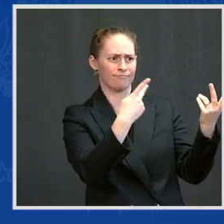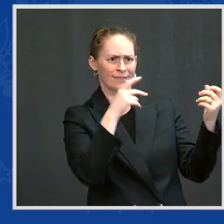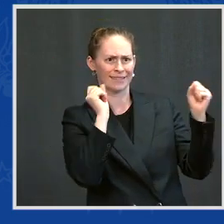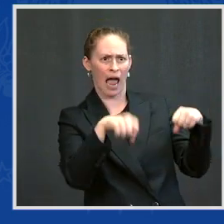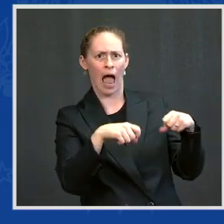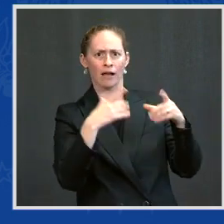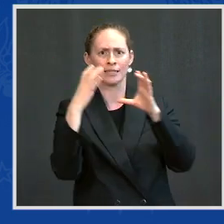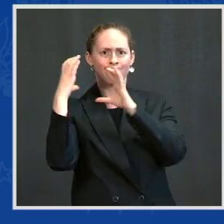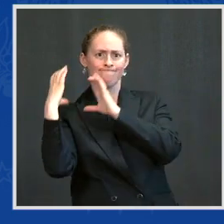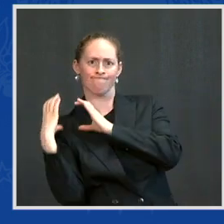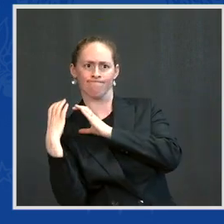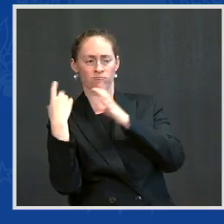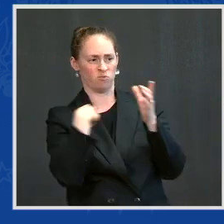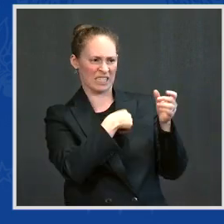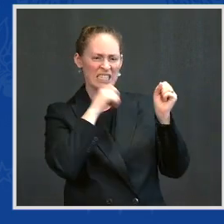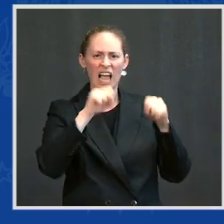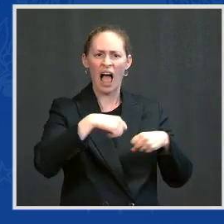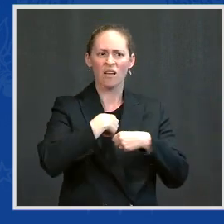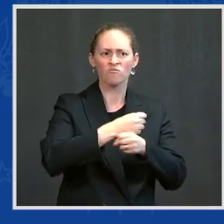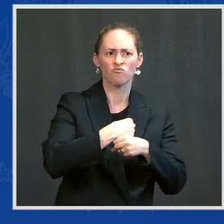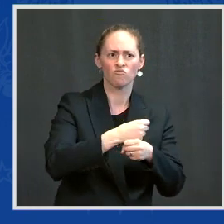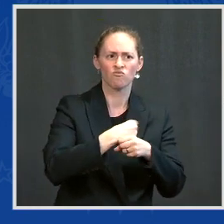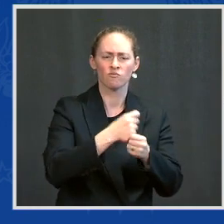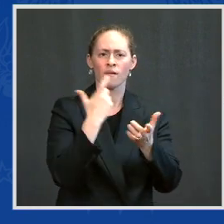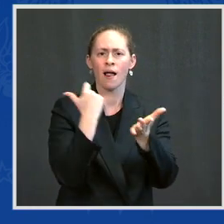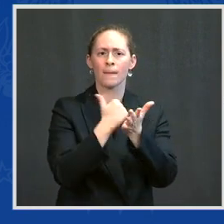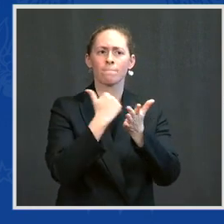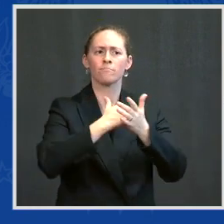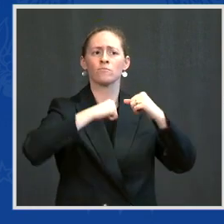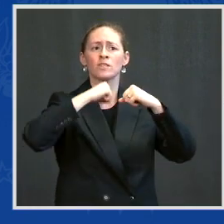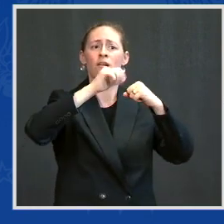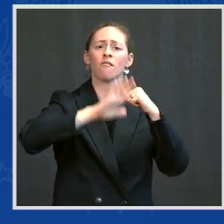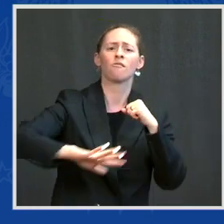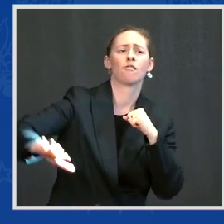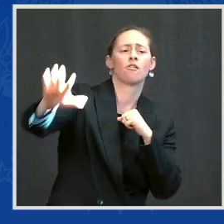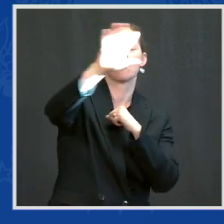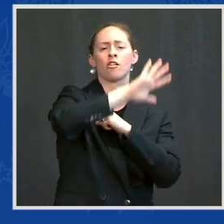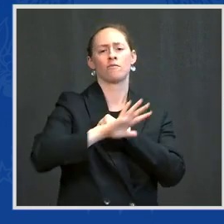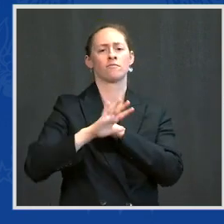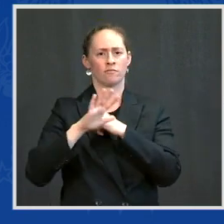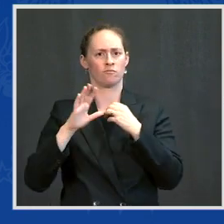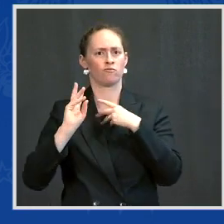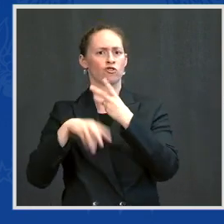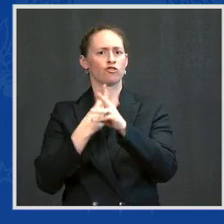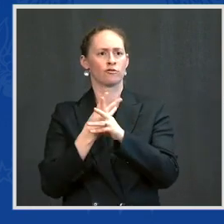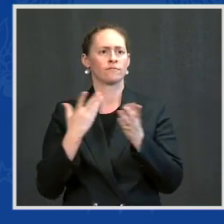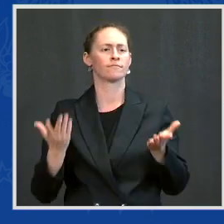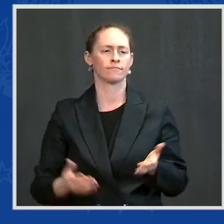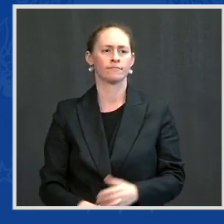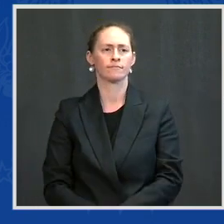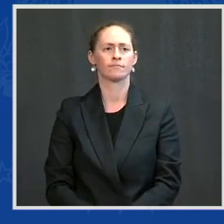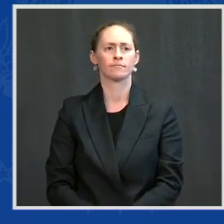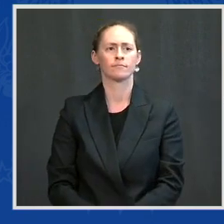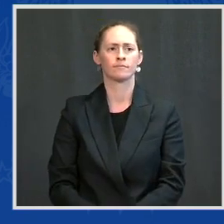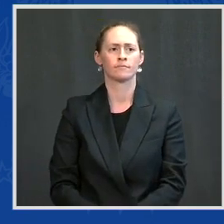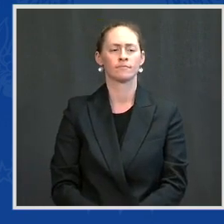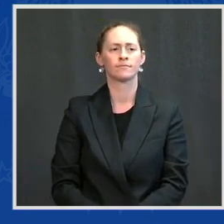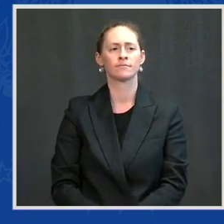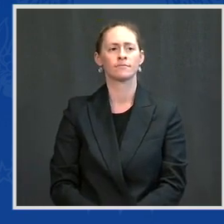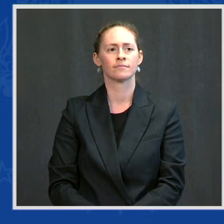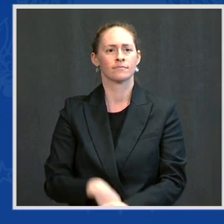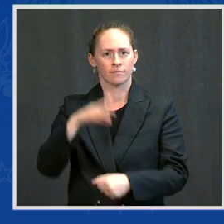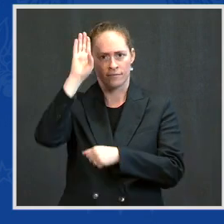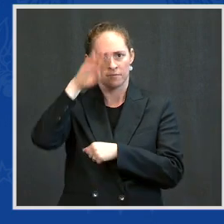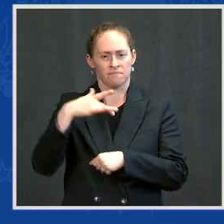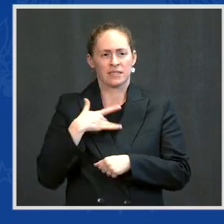for protection of the entire world. I know that is an awfully, awfully, awfully ambitious